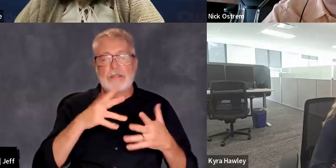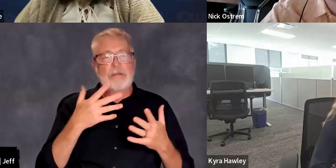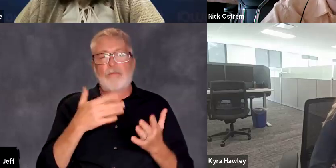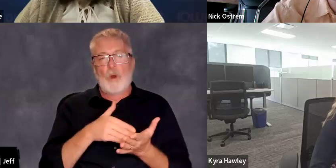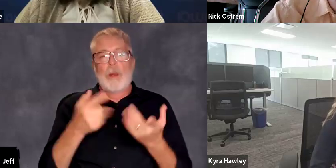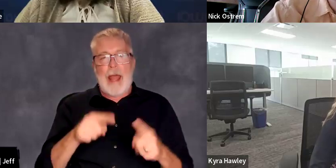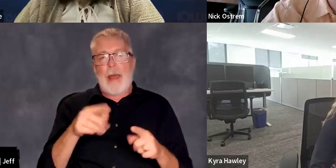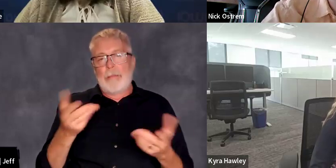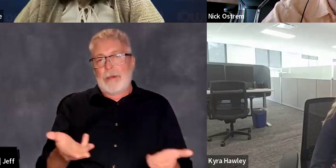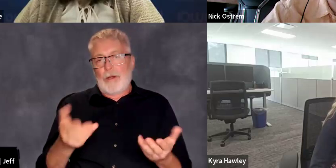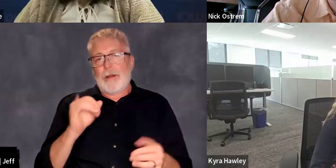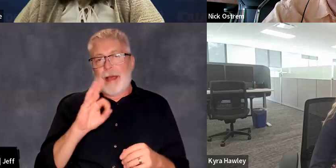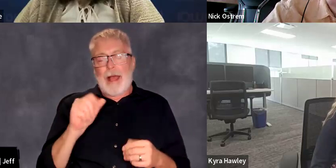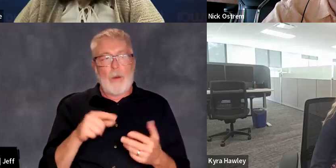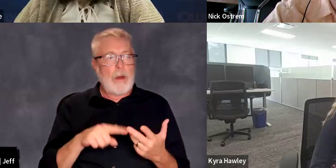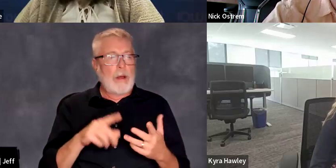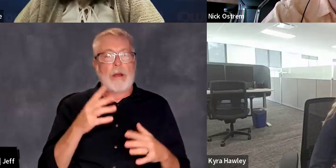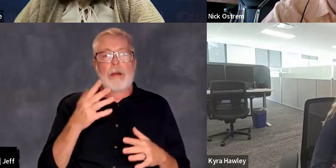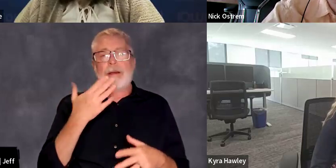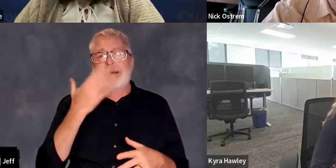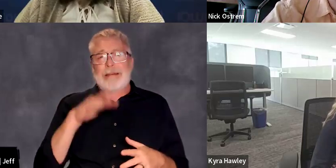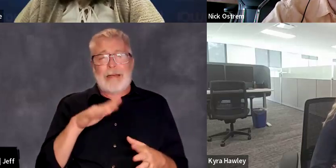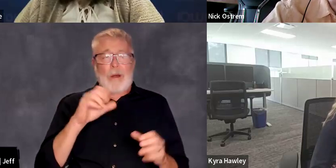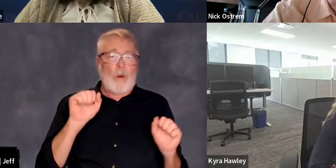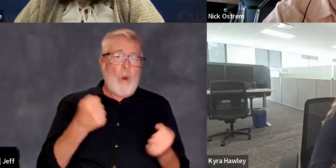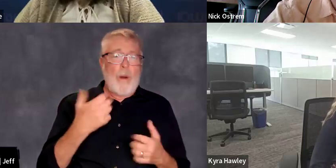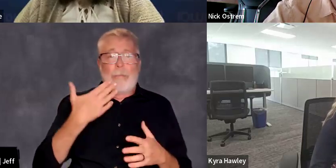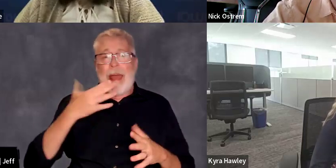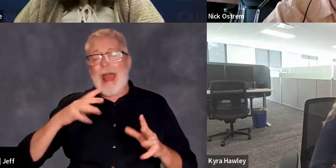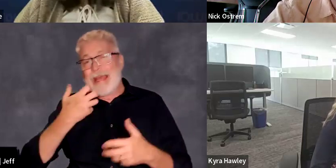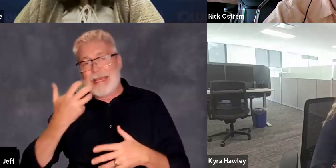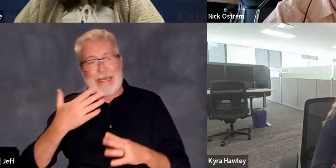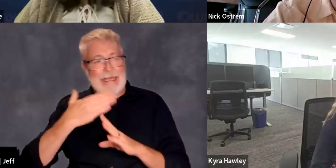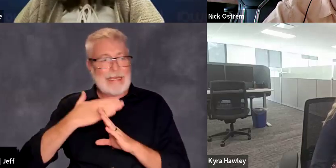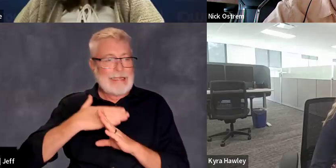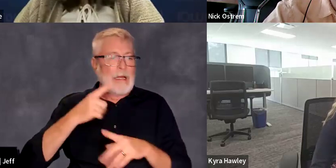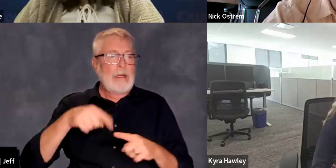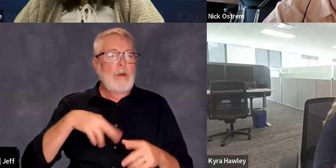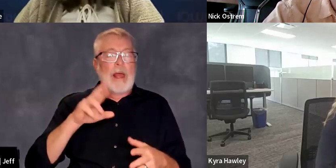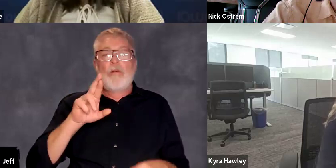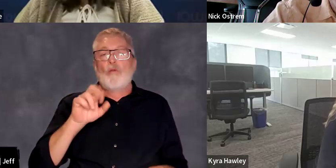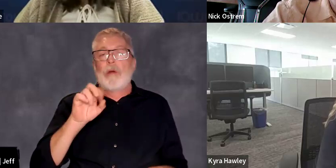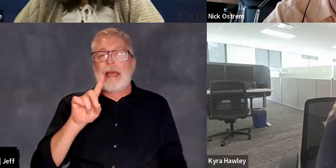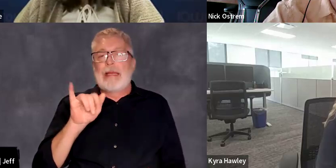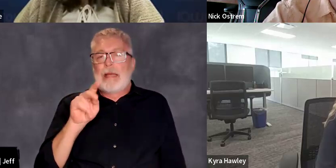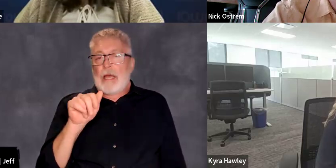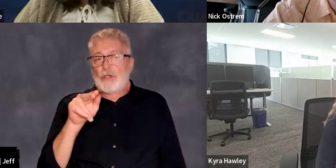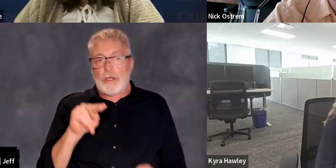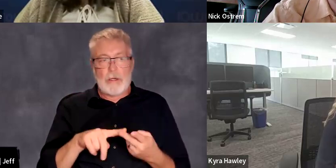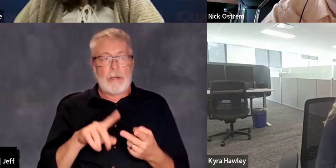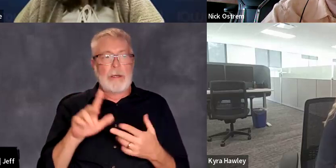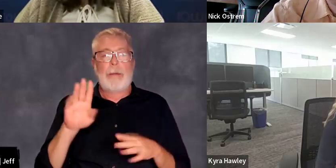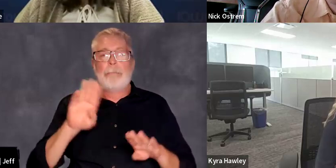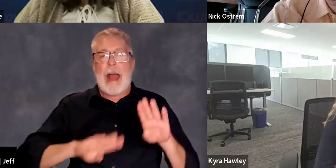Iowa. Extreme cold, extreme heat, radiation. We've got radiation, biological threat, hazardous